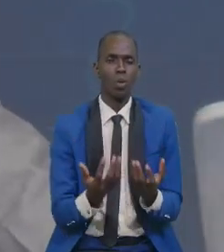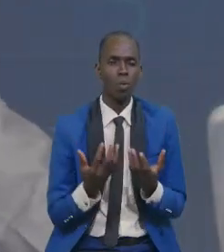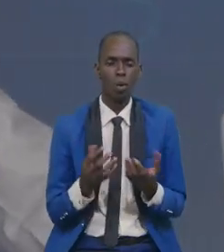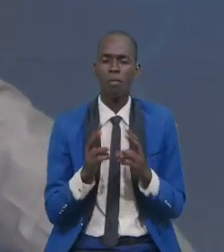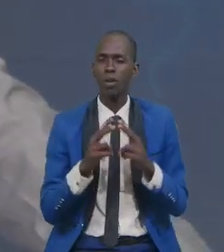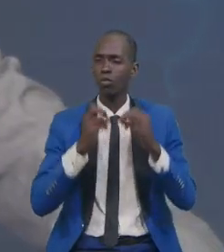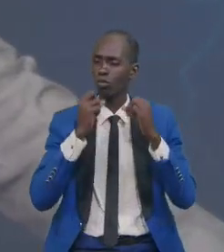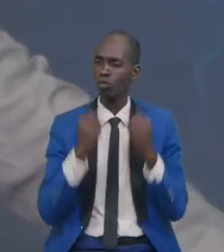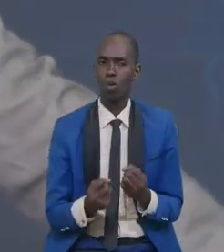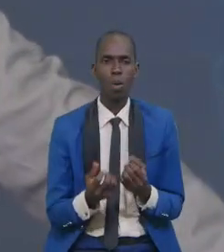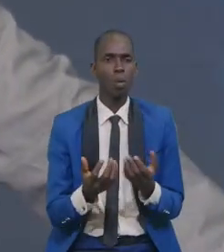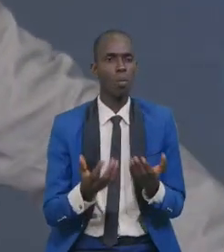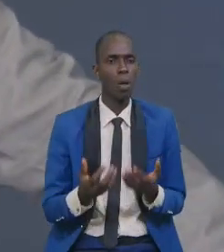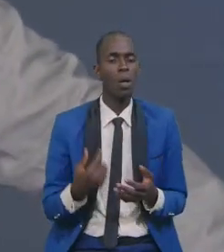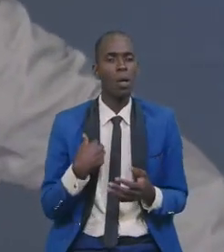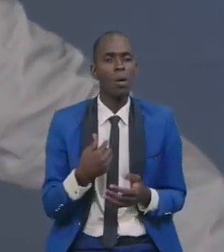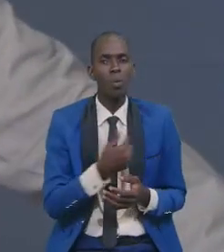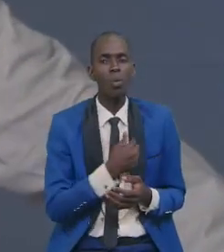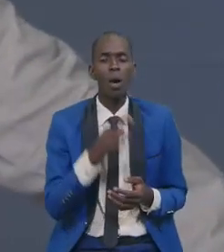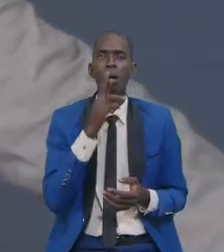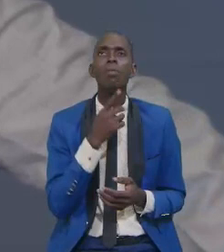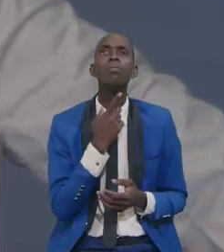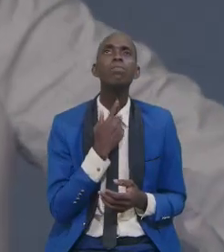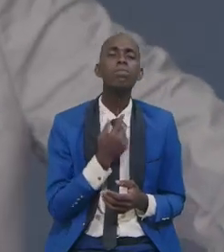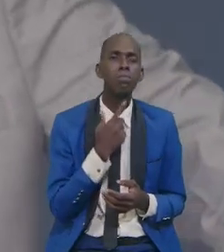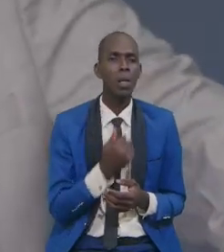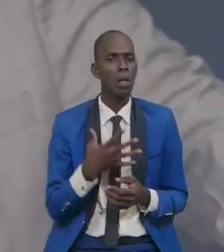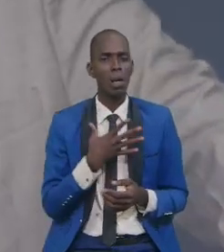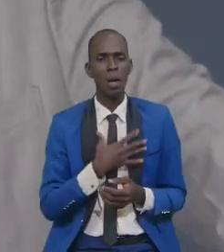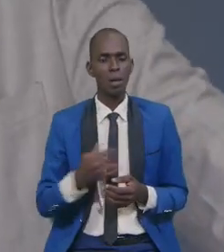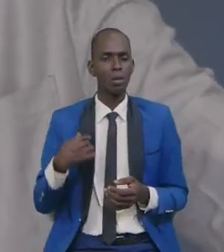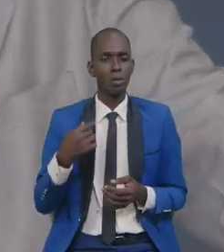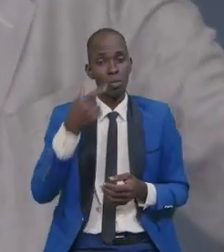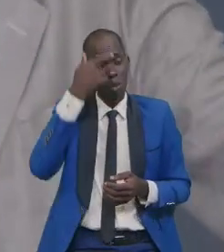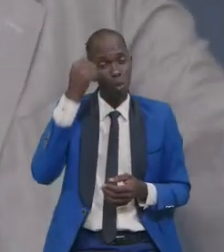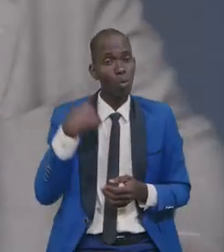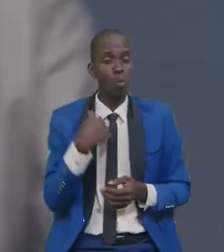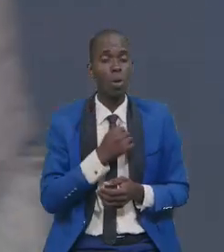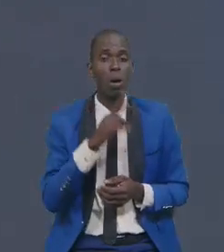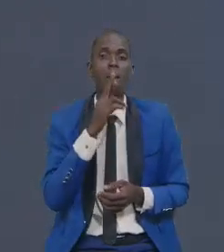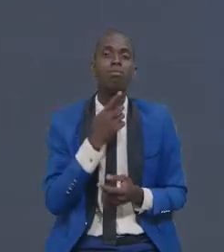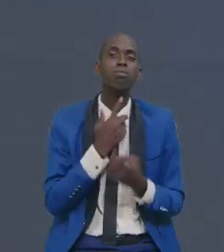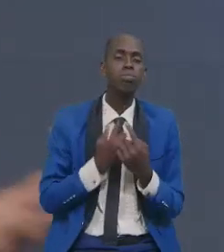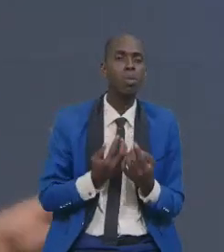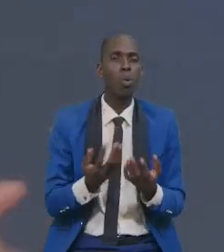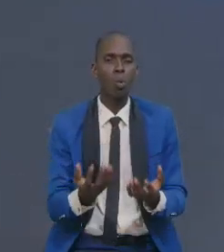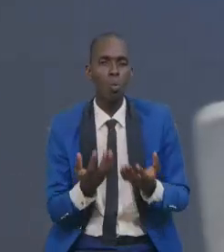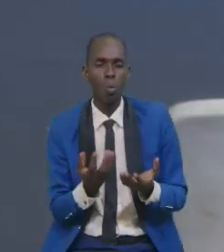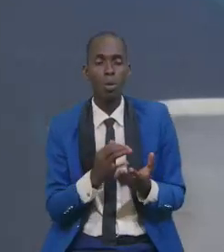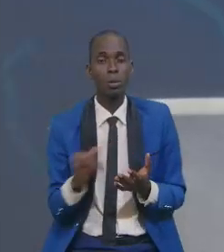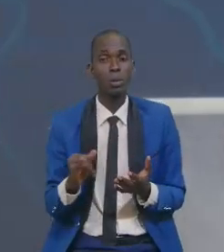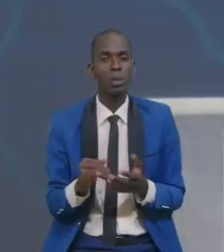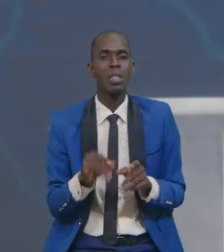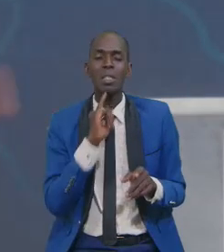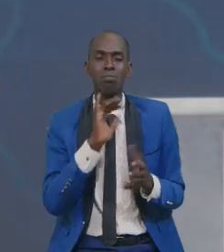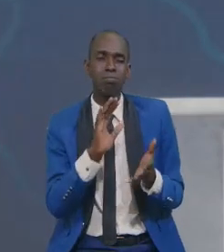we're passionate and thirsty. And because we're thirsty, it's like, if I don't